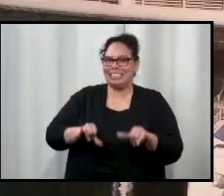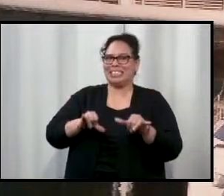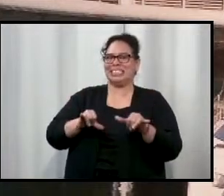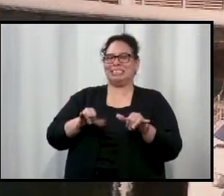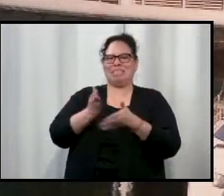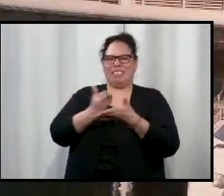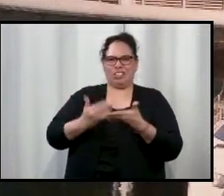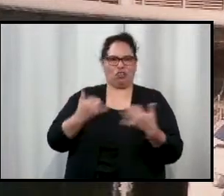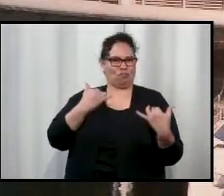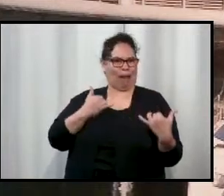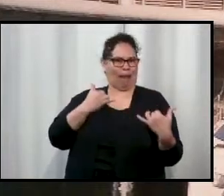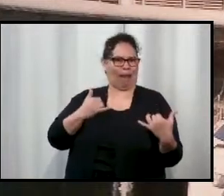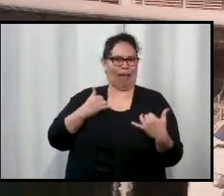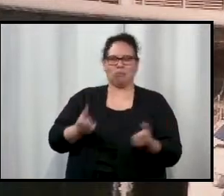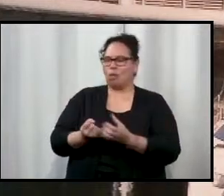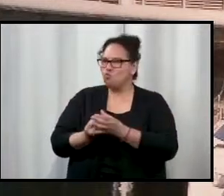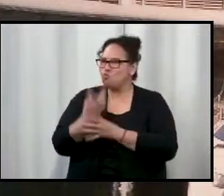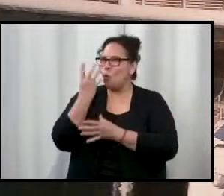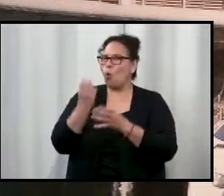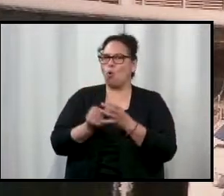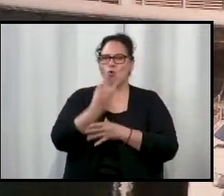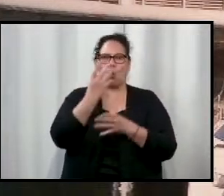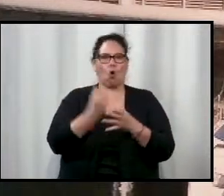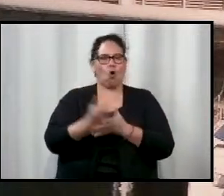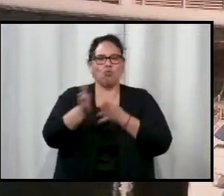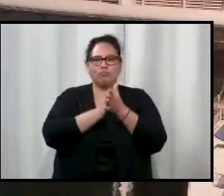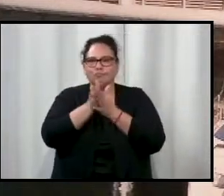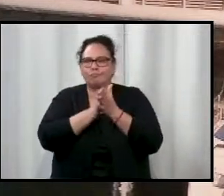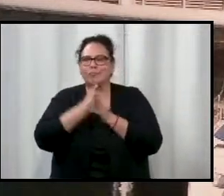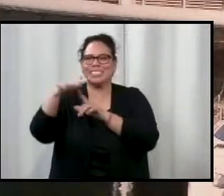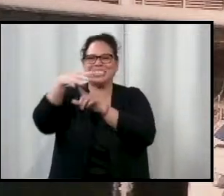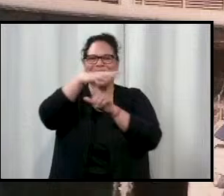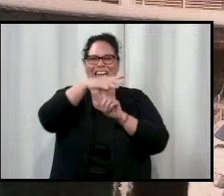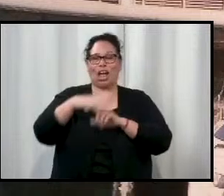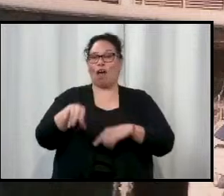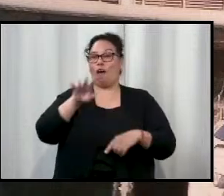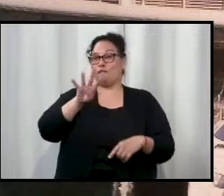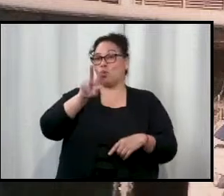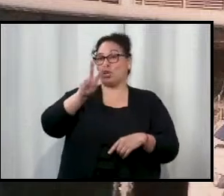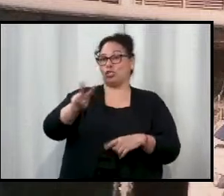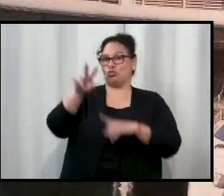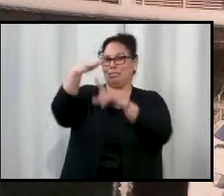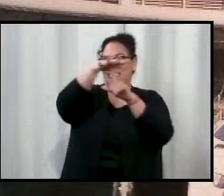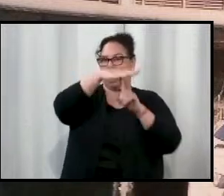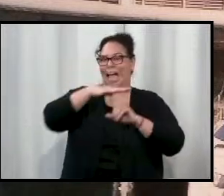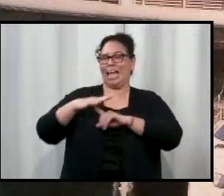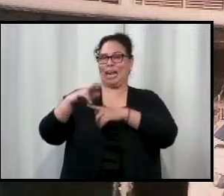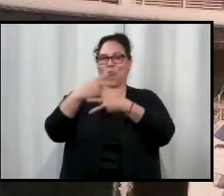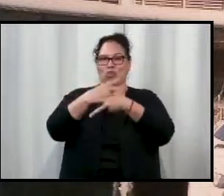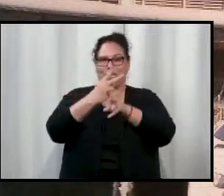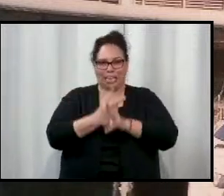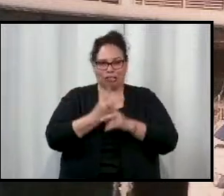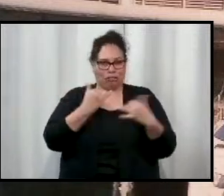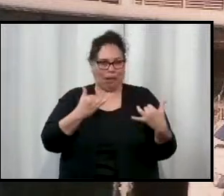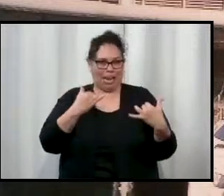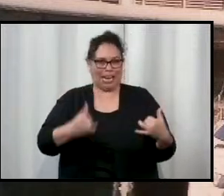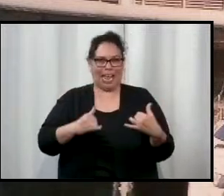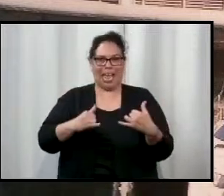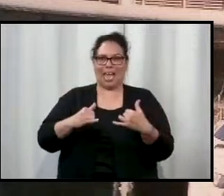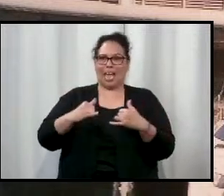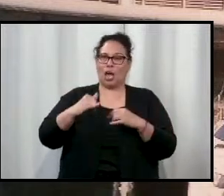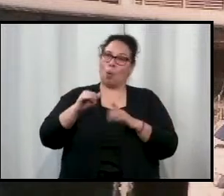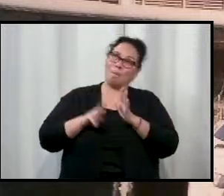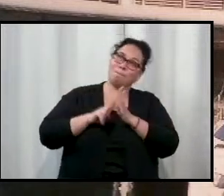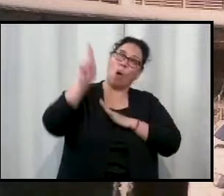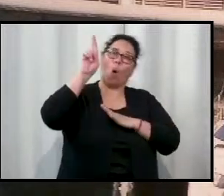it's at right now. That's a lot of our at. growth being driven by satellites. So we now have 42 satellites in our production backlog. We've launched 4